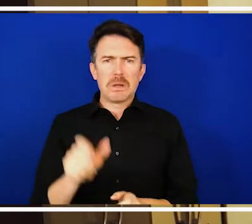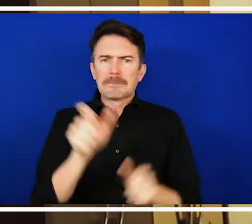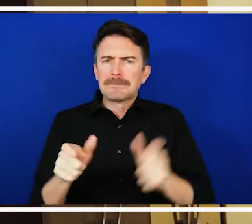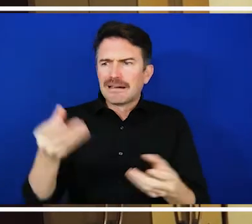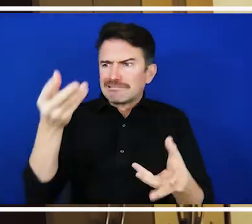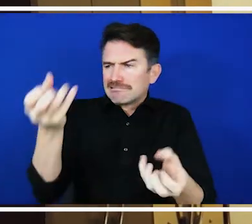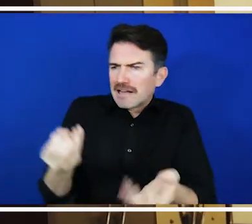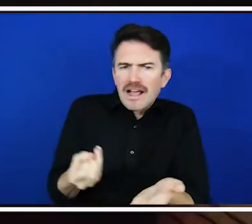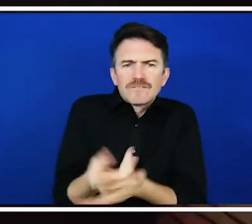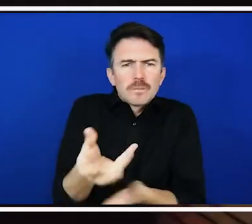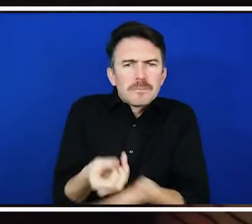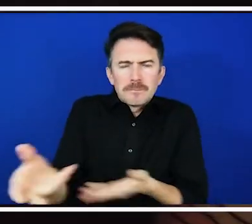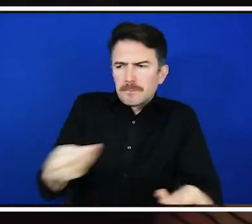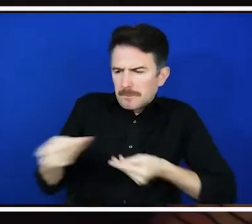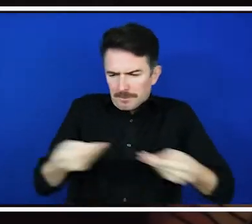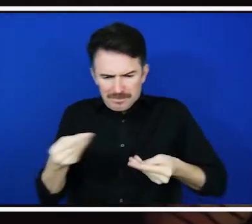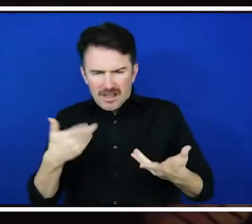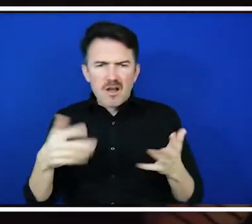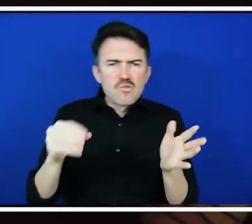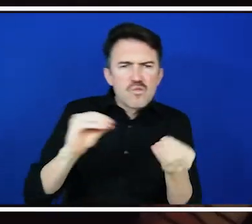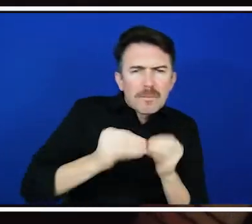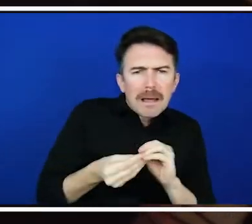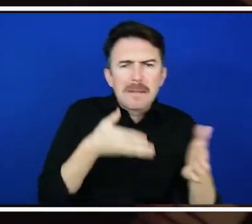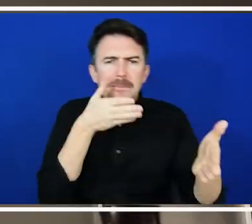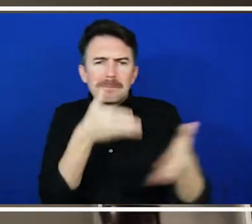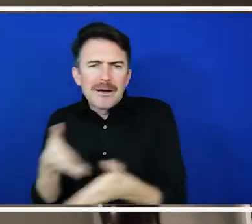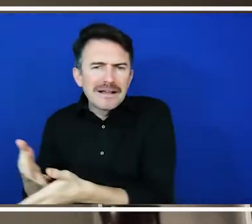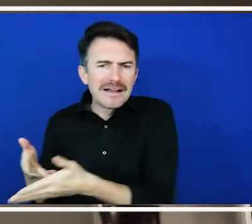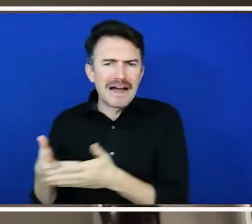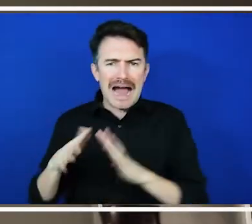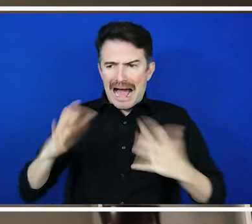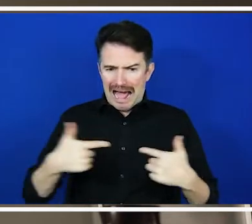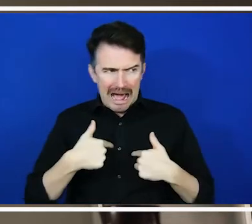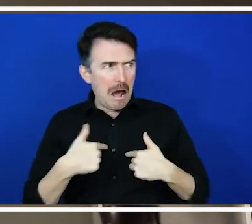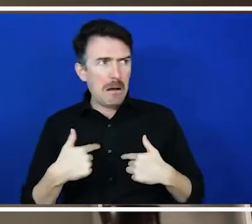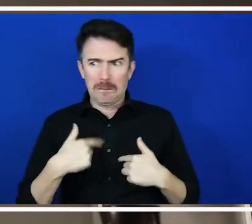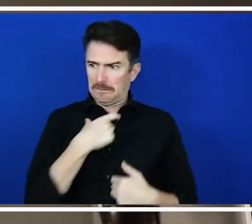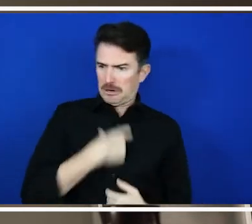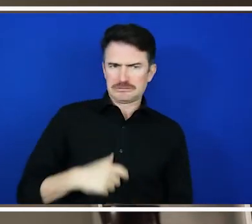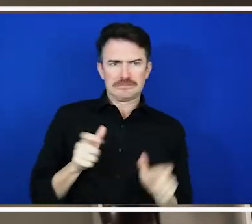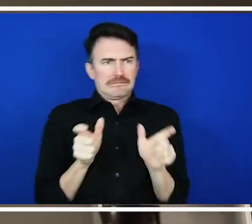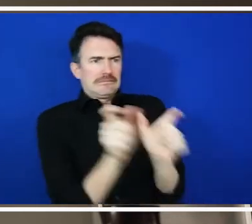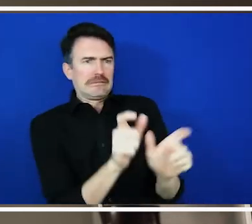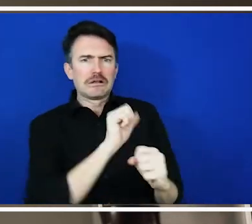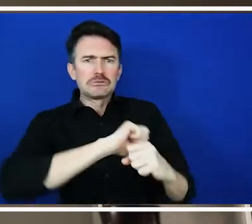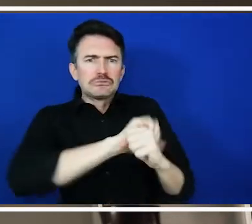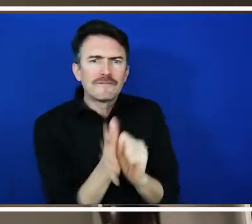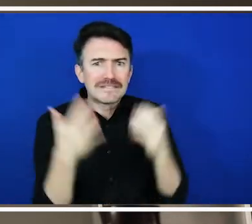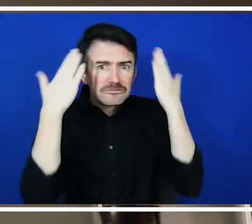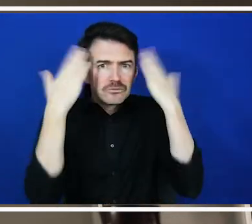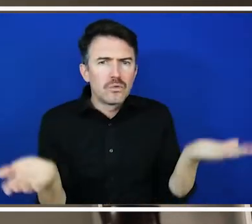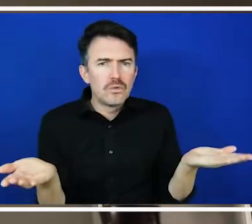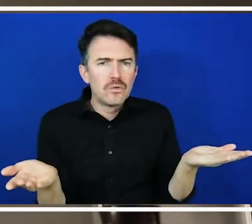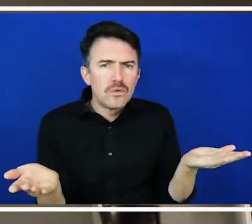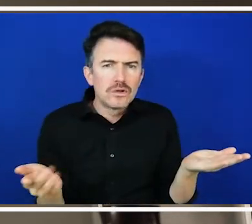People were sharing their concerns with us. They didn't know how to protect themselves. So we started preparing